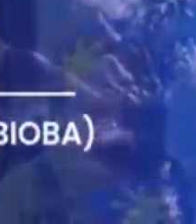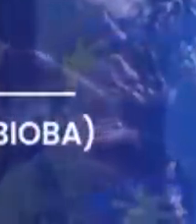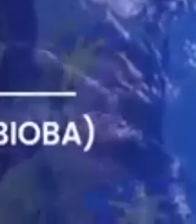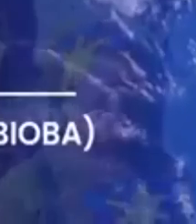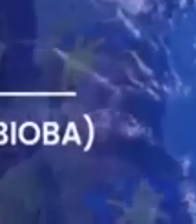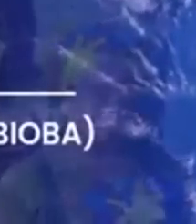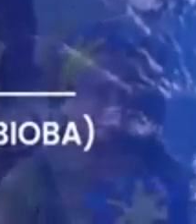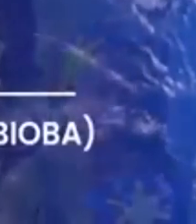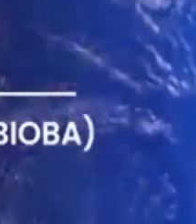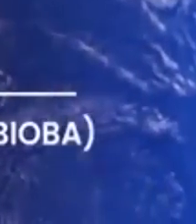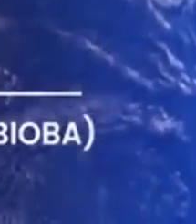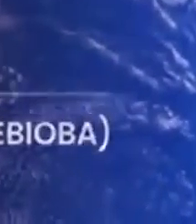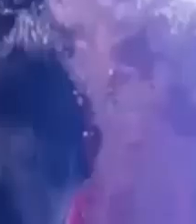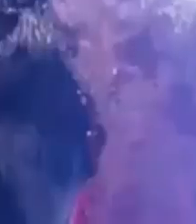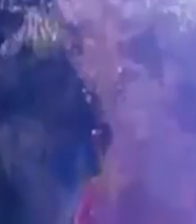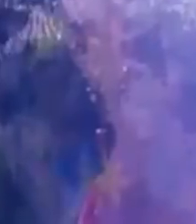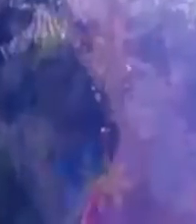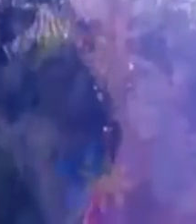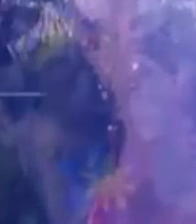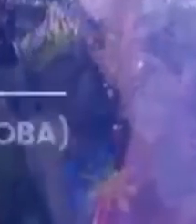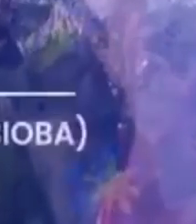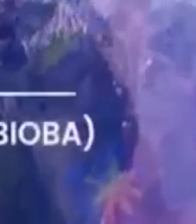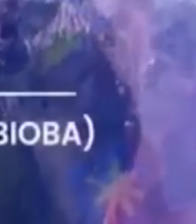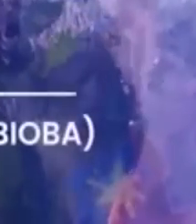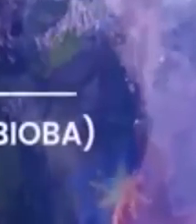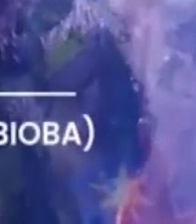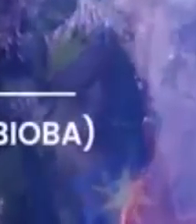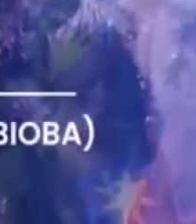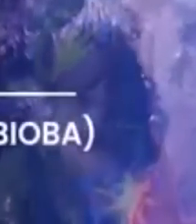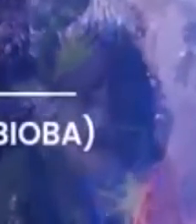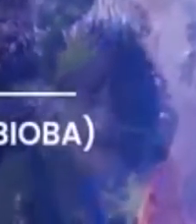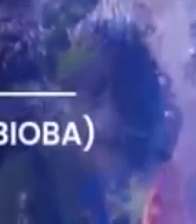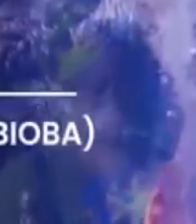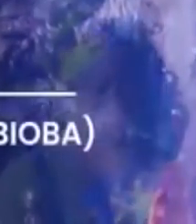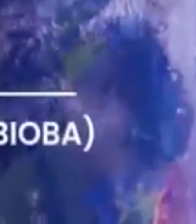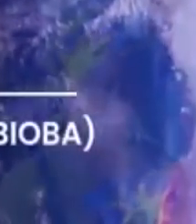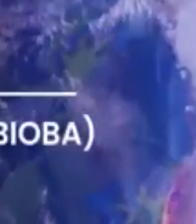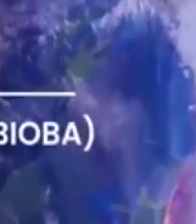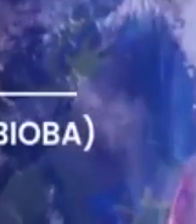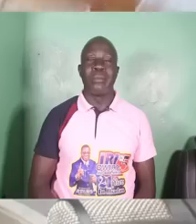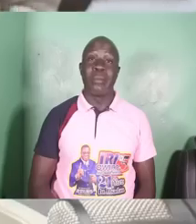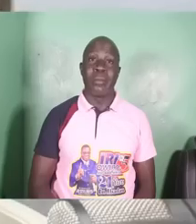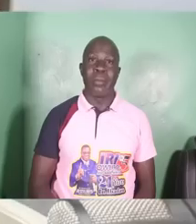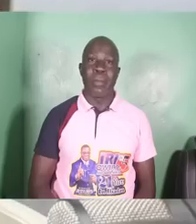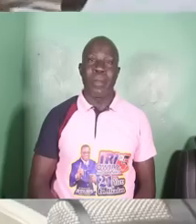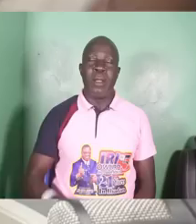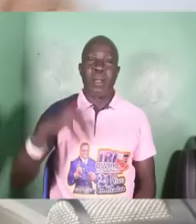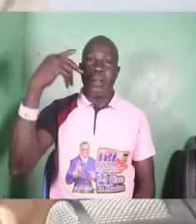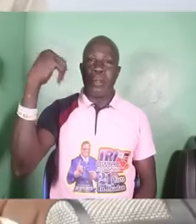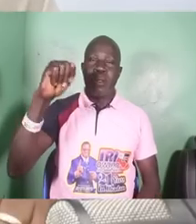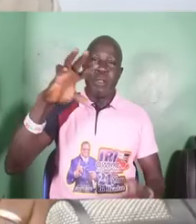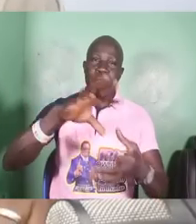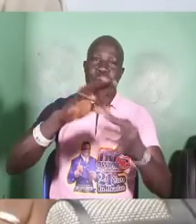has sold it and the man wanted to travel last abroad and the man released a car key to him praise the Lord emi awon